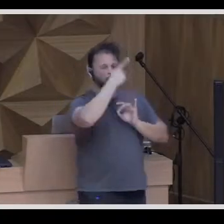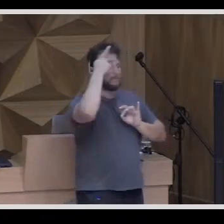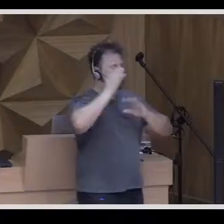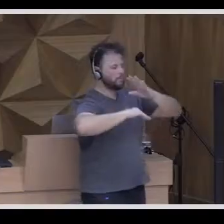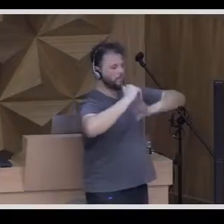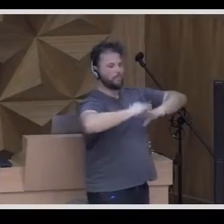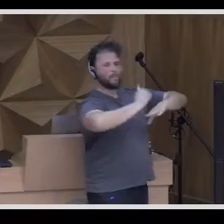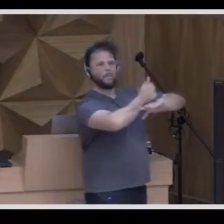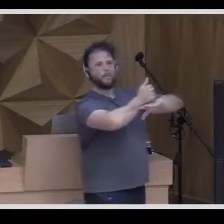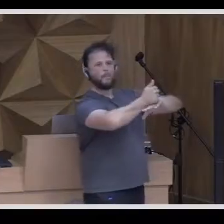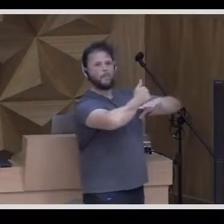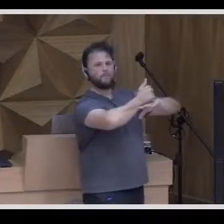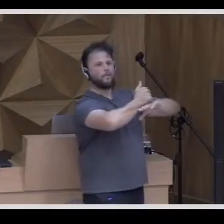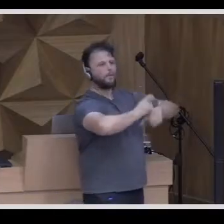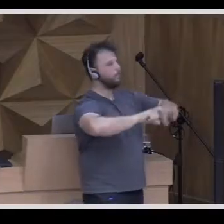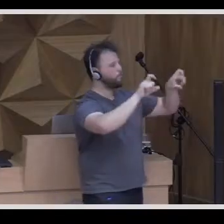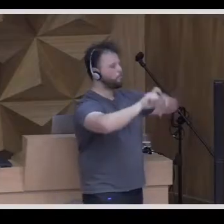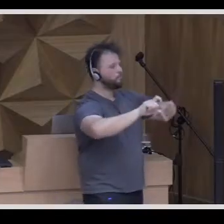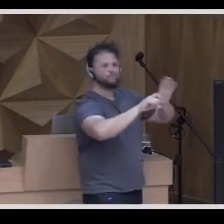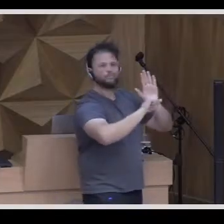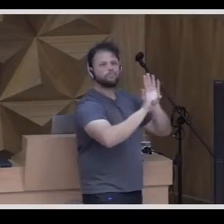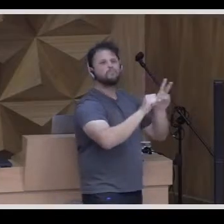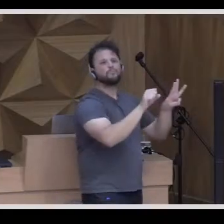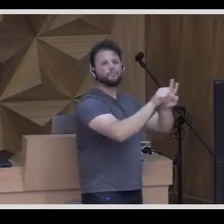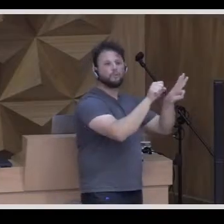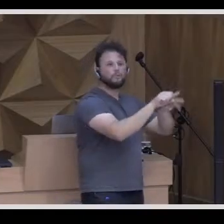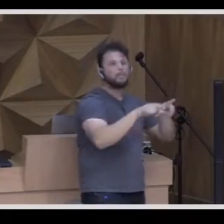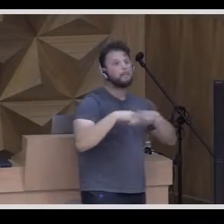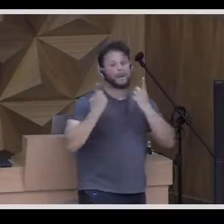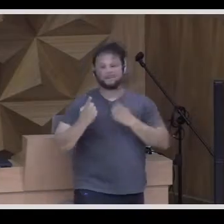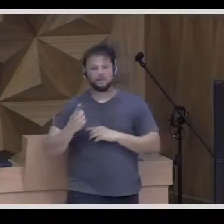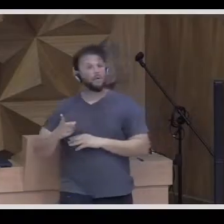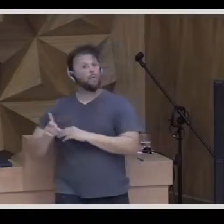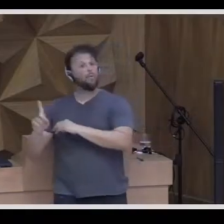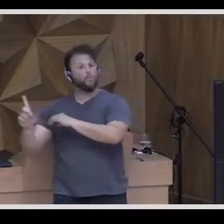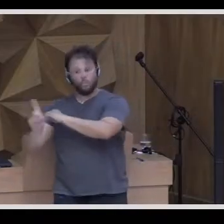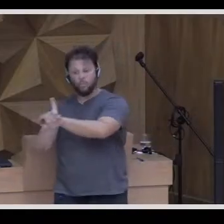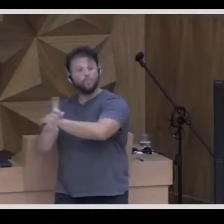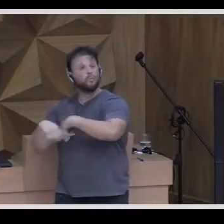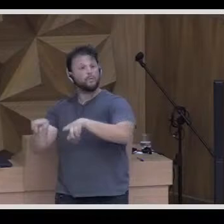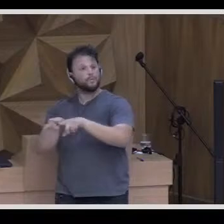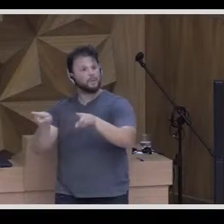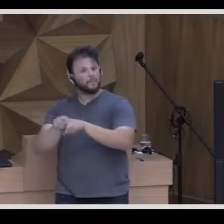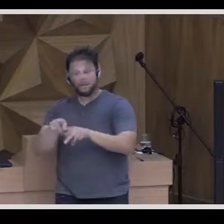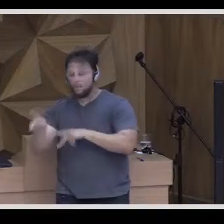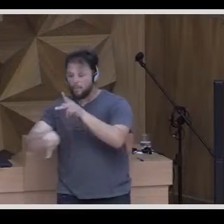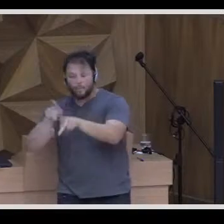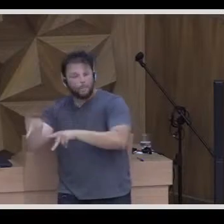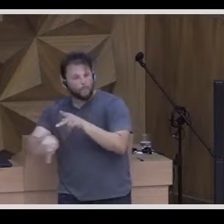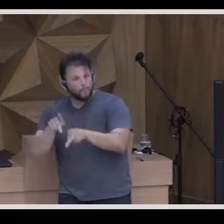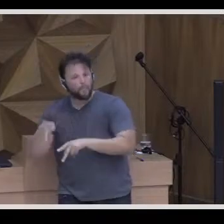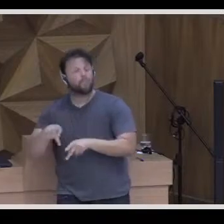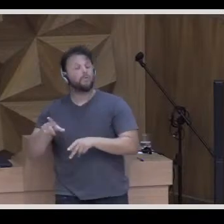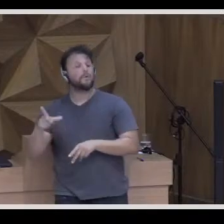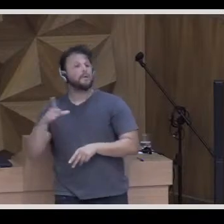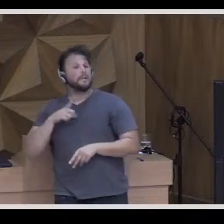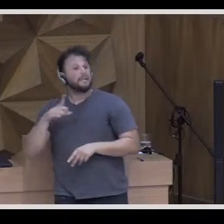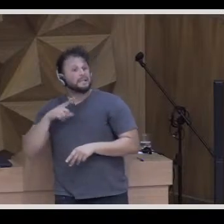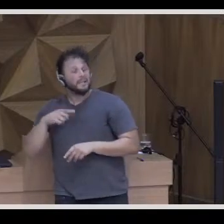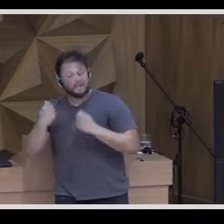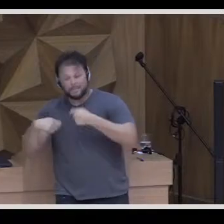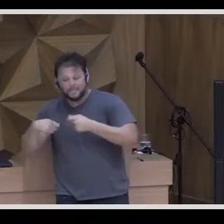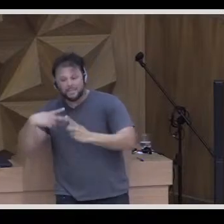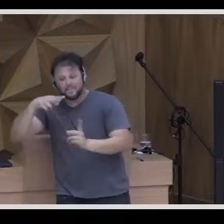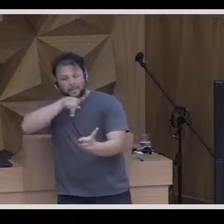it means that there are many more people involved in this kind of research who have no knowledge of or no interest